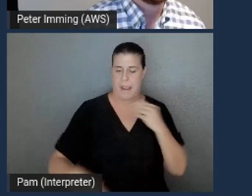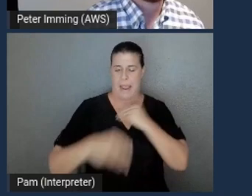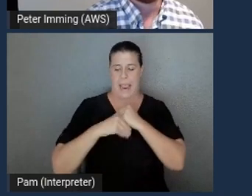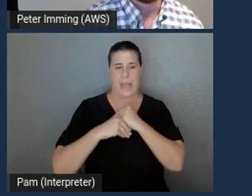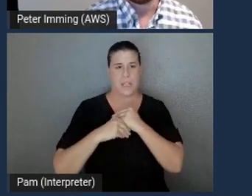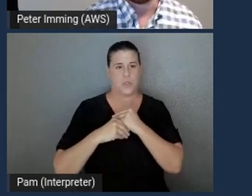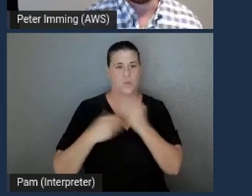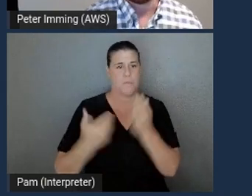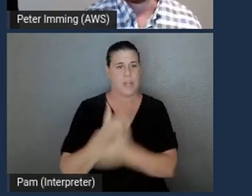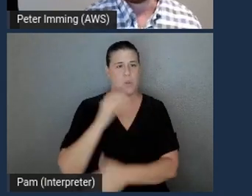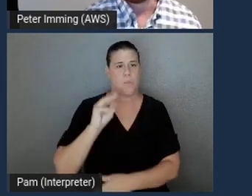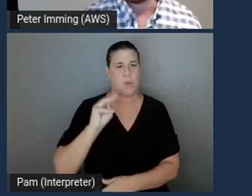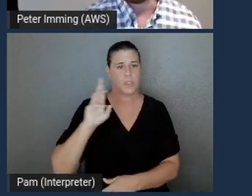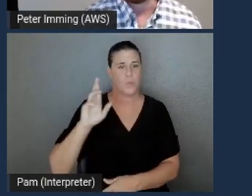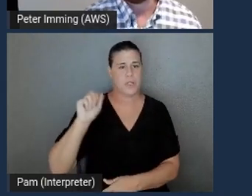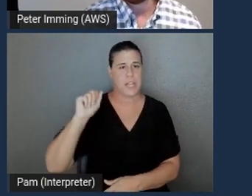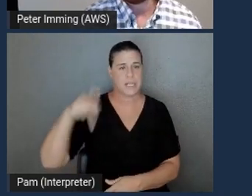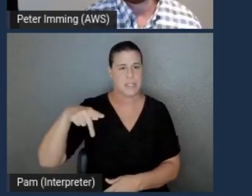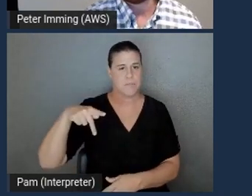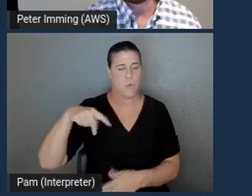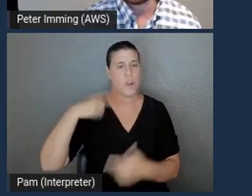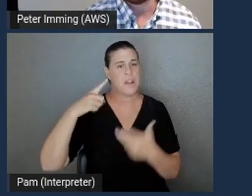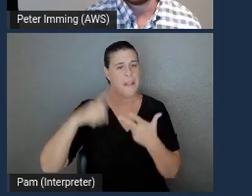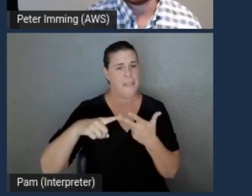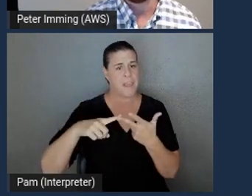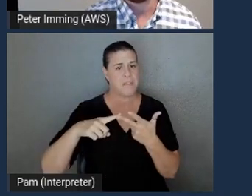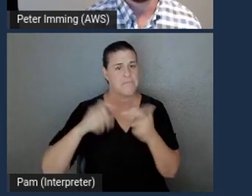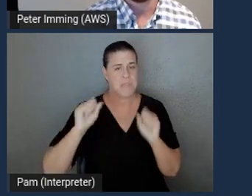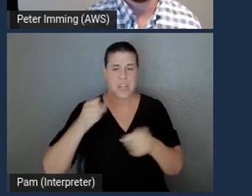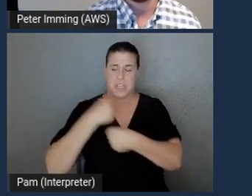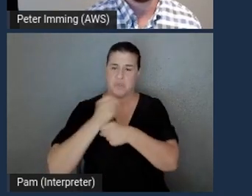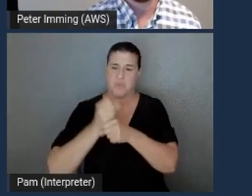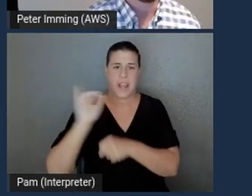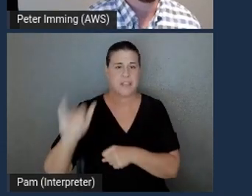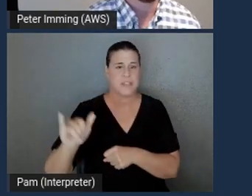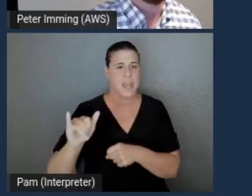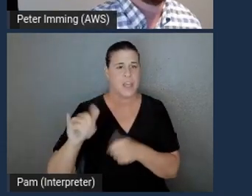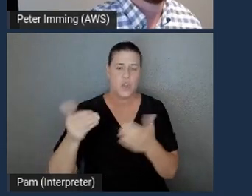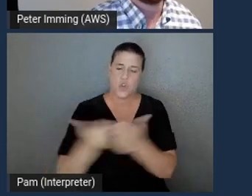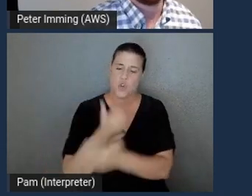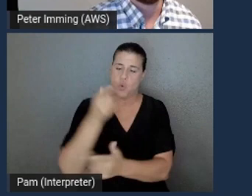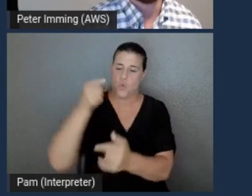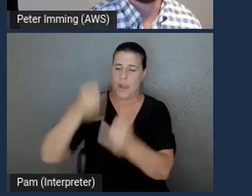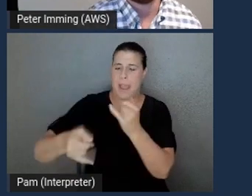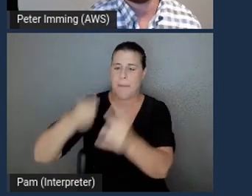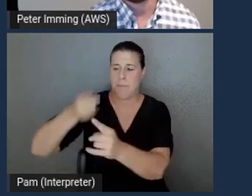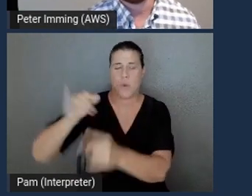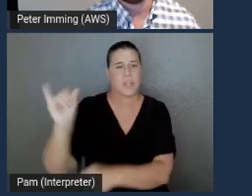multi-region access point, and I can go and create that new endpoint as well.